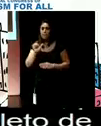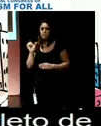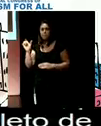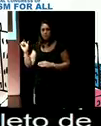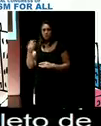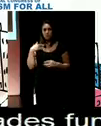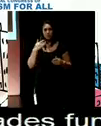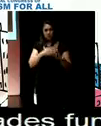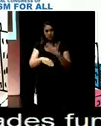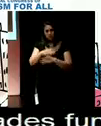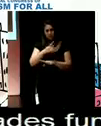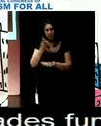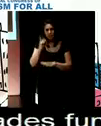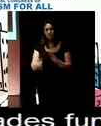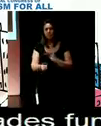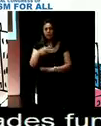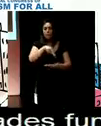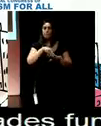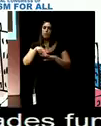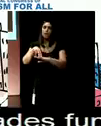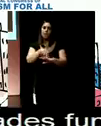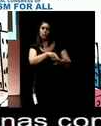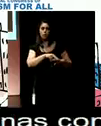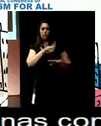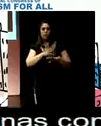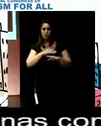freedoms, and establishes a